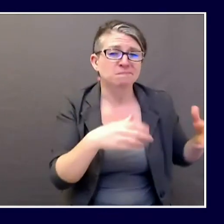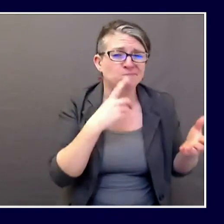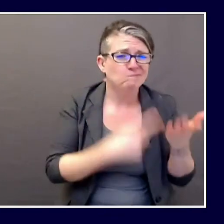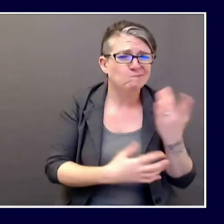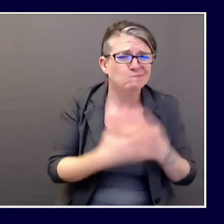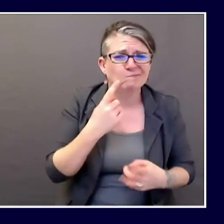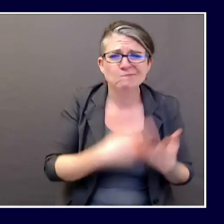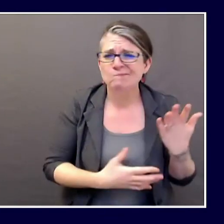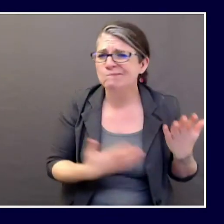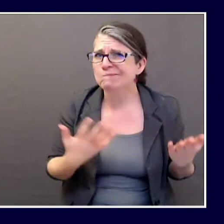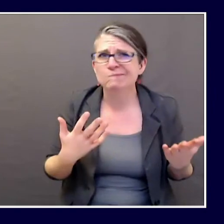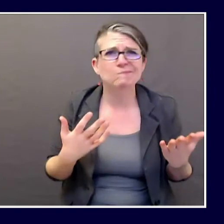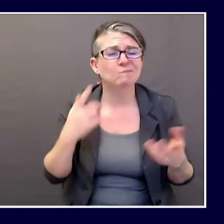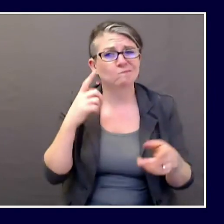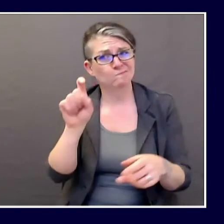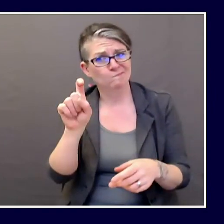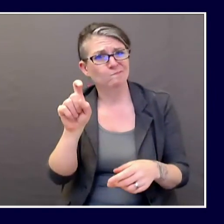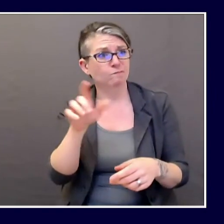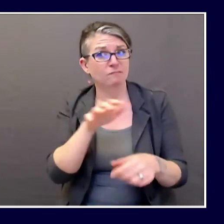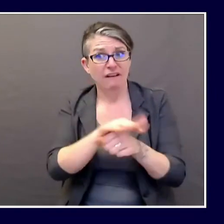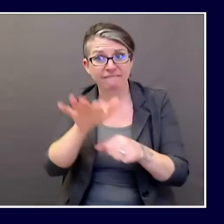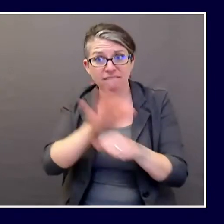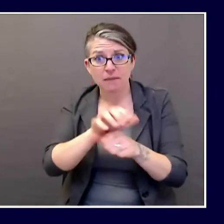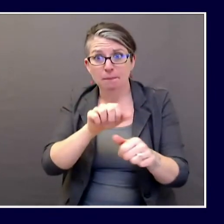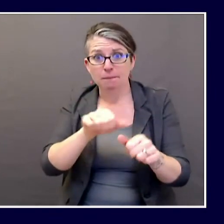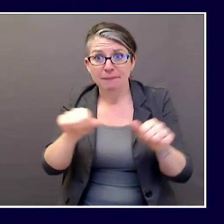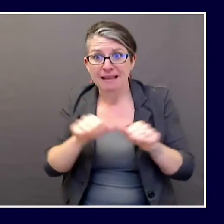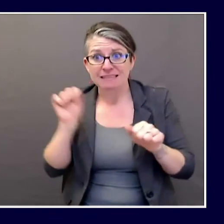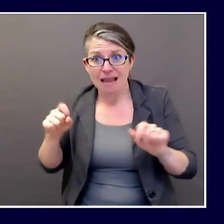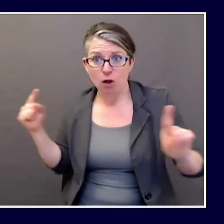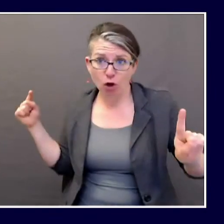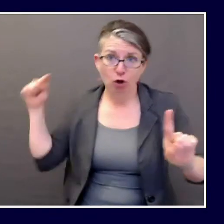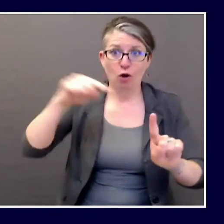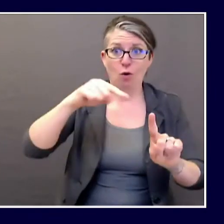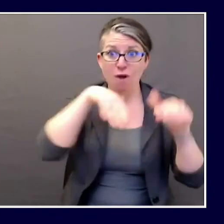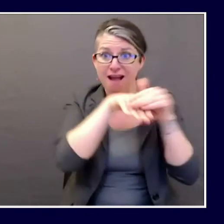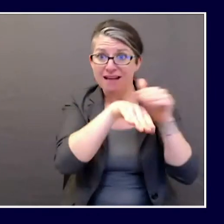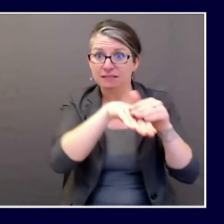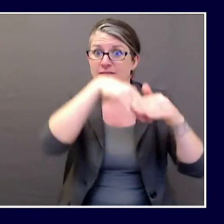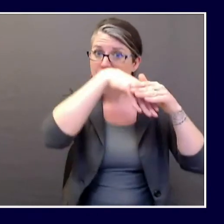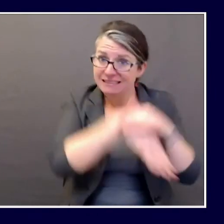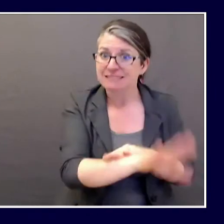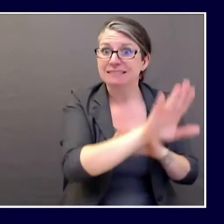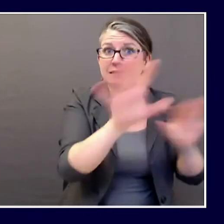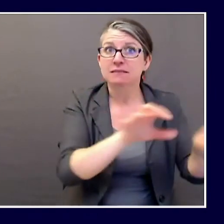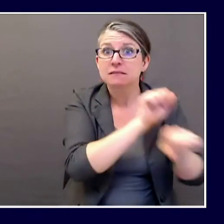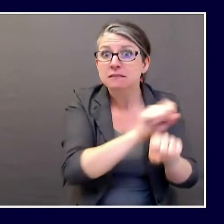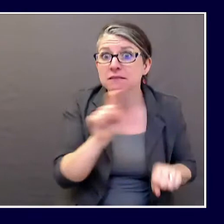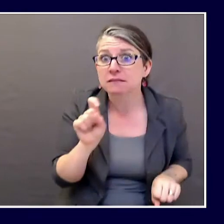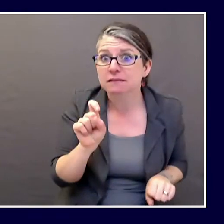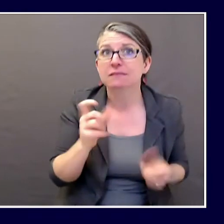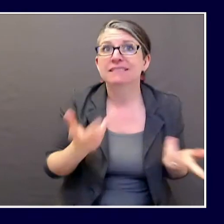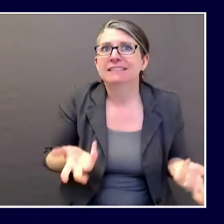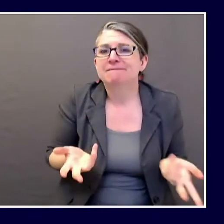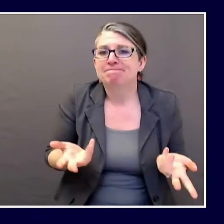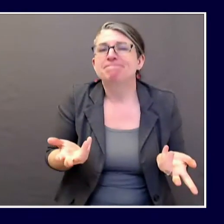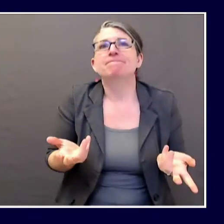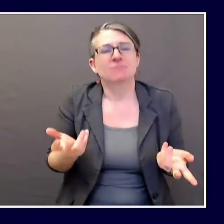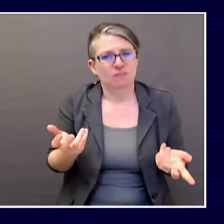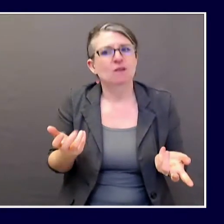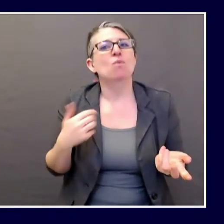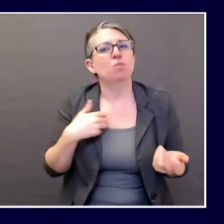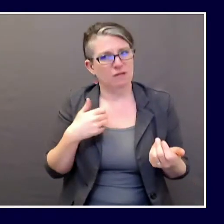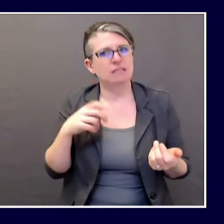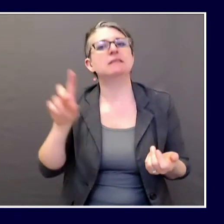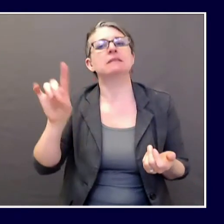weeks to activate more and more channels within Somerset County, as well as in Oxford County. So for example, as we've